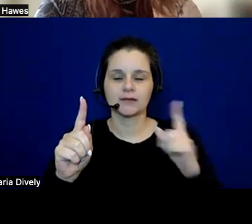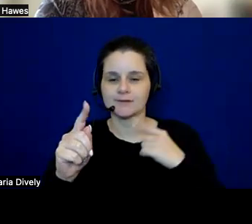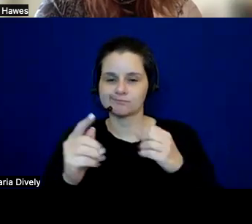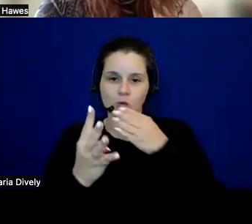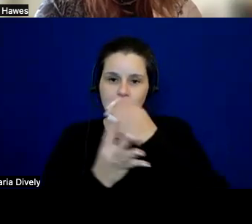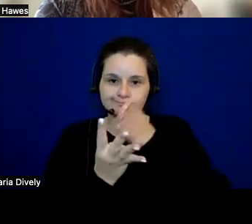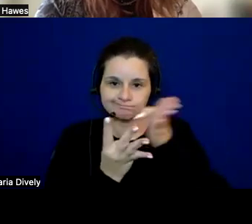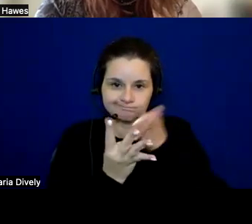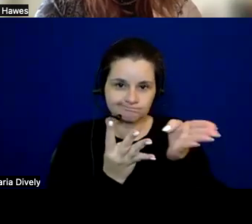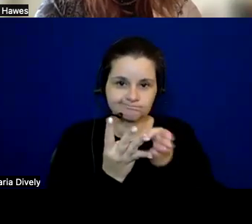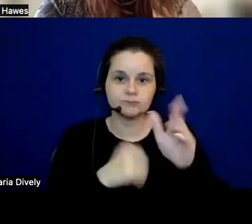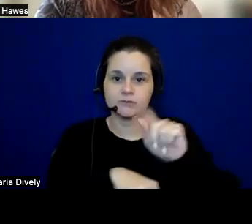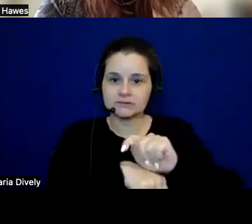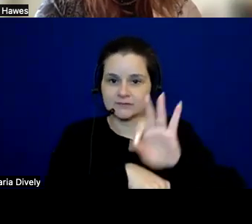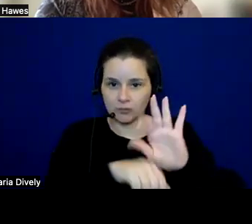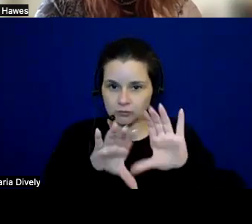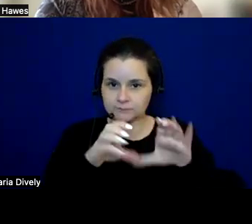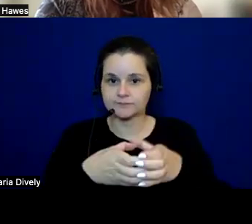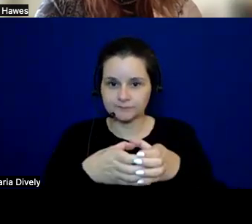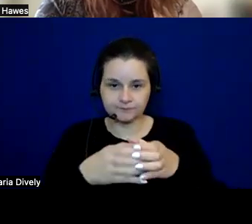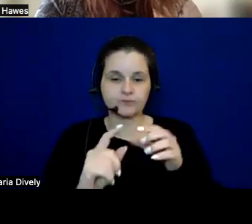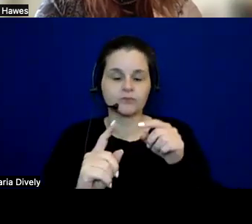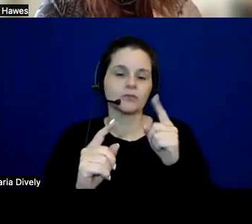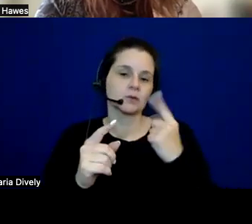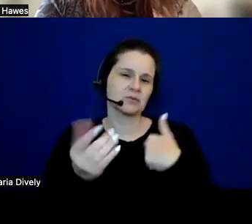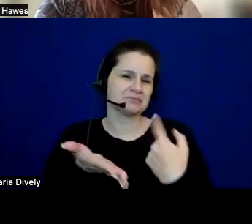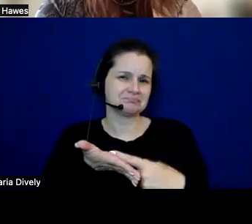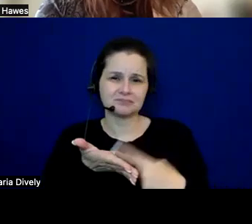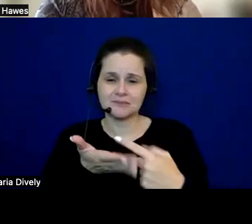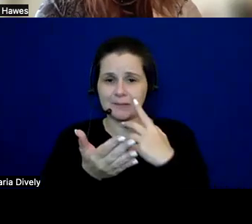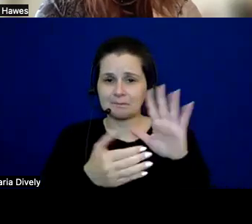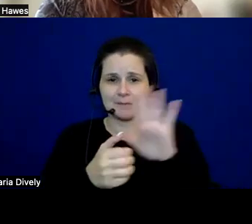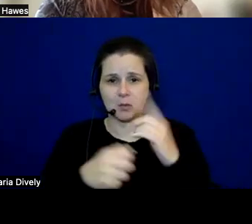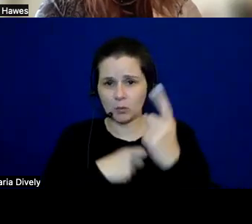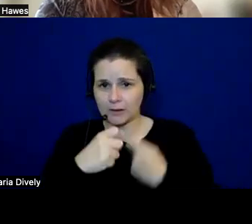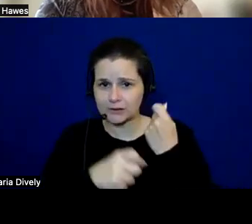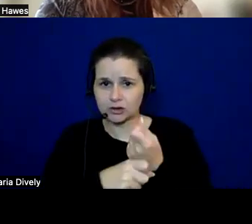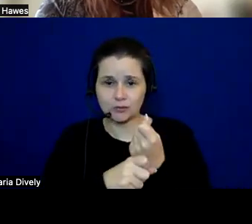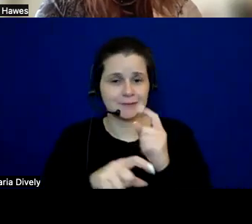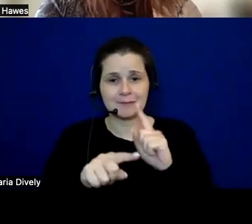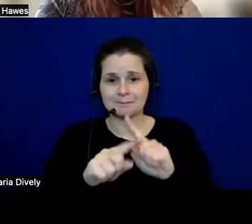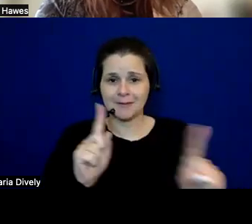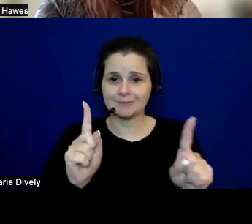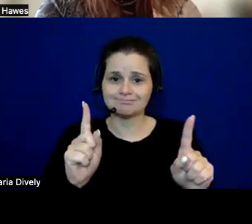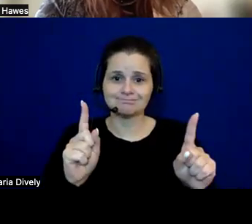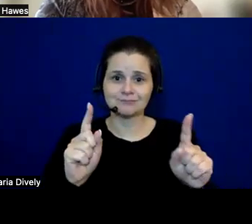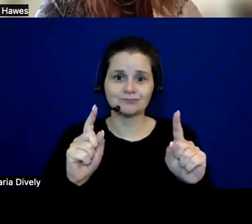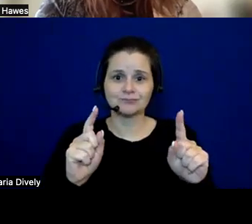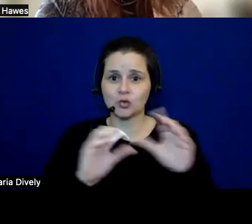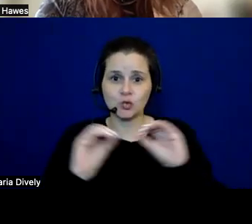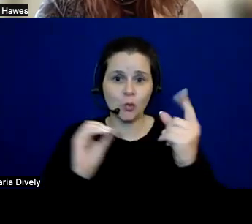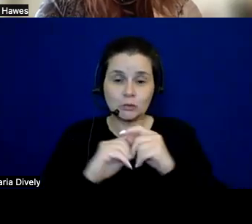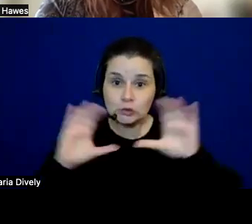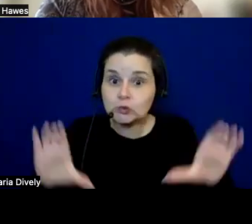right? And we were talking for maybe about a year, but nobody was really doing anything about it.